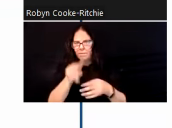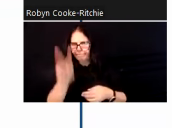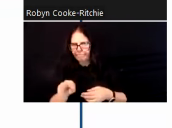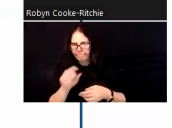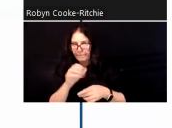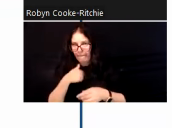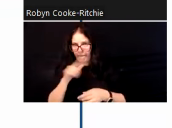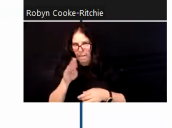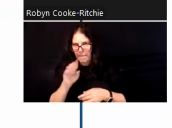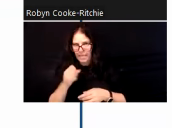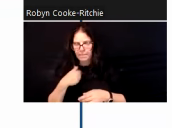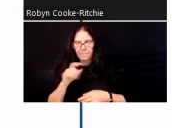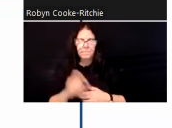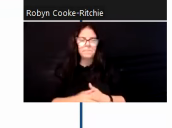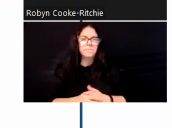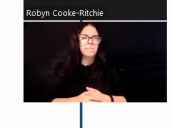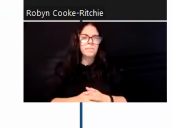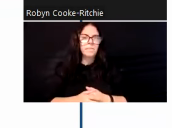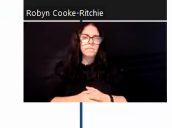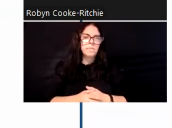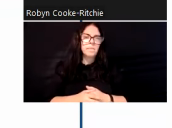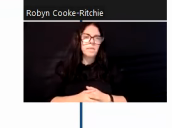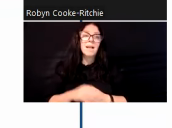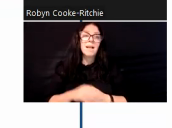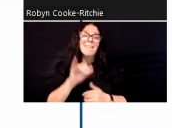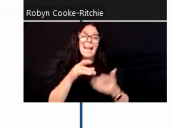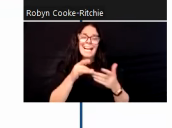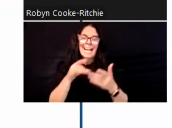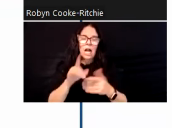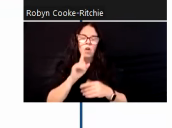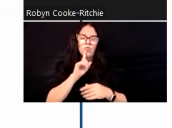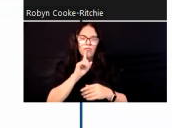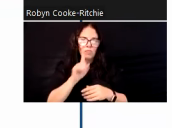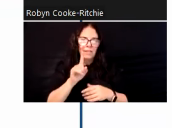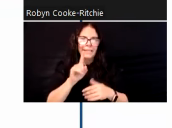a guide. These guides are very detailed step-by-step